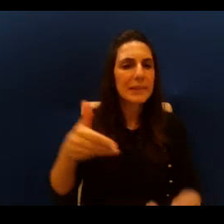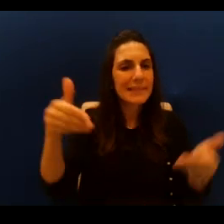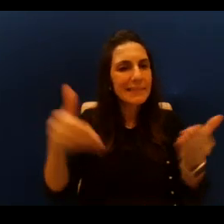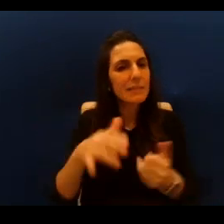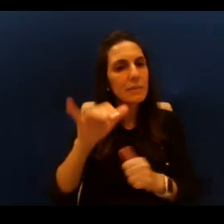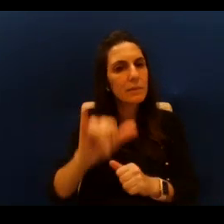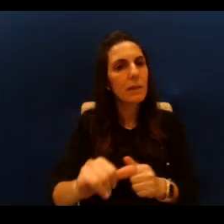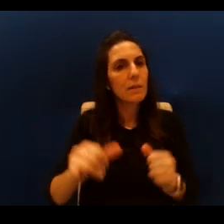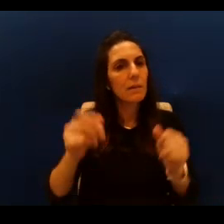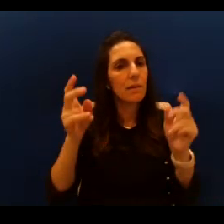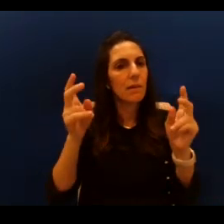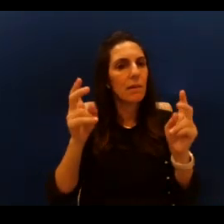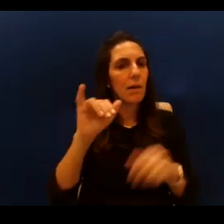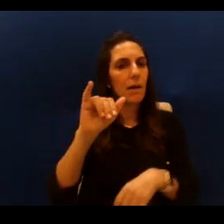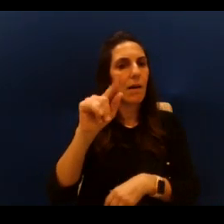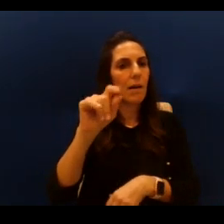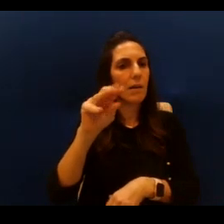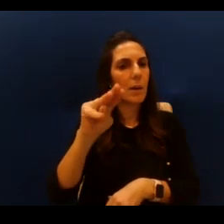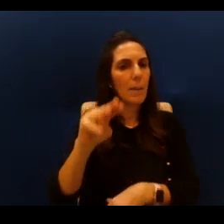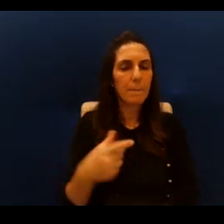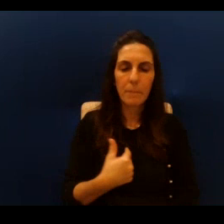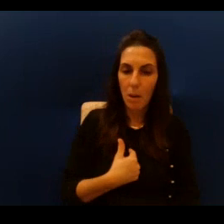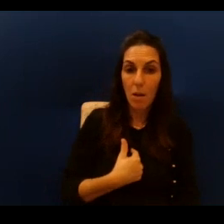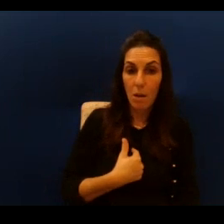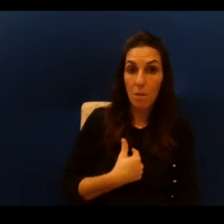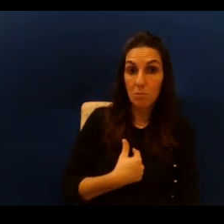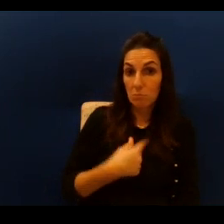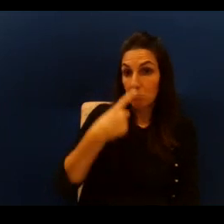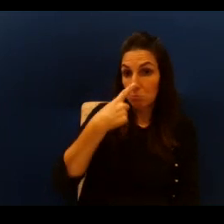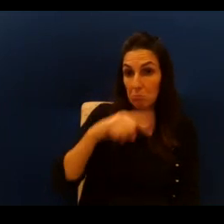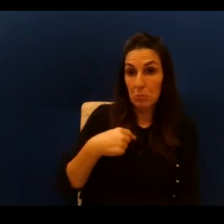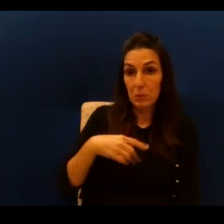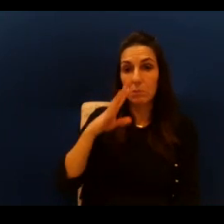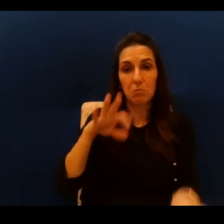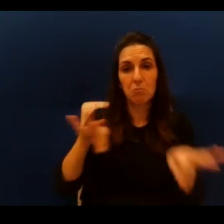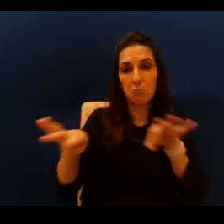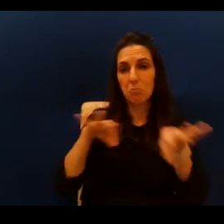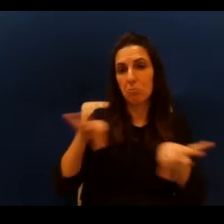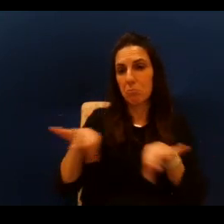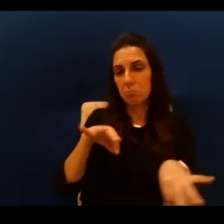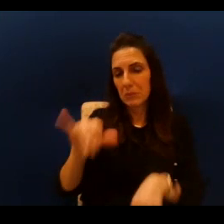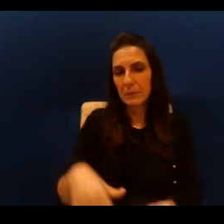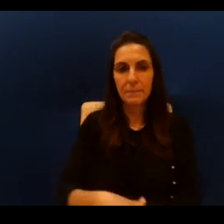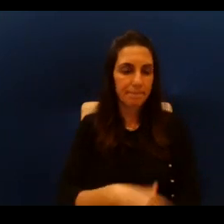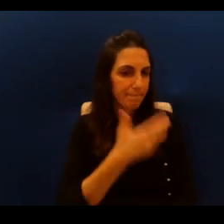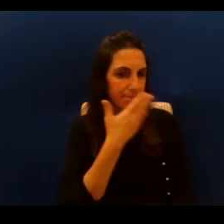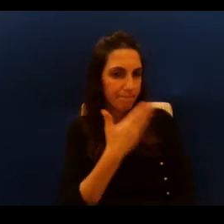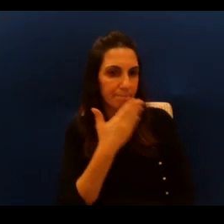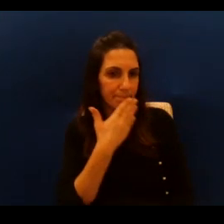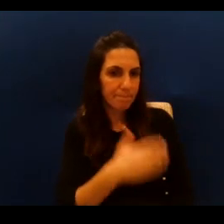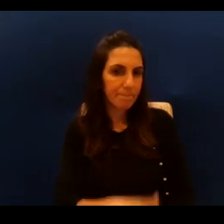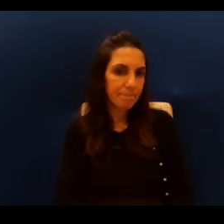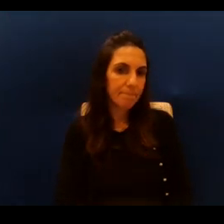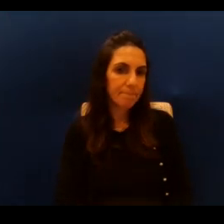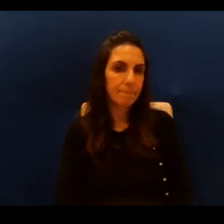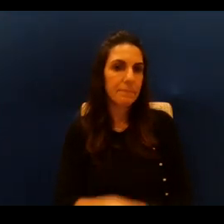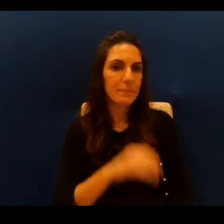item? No, I can do it, Board Chair. All right. Thank you, Tui. These are the